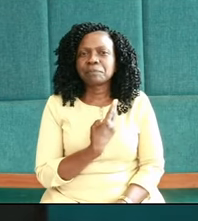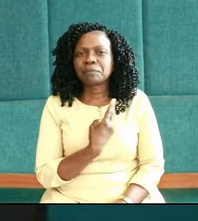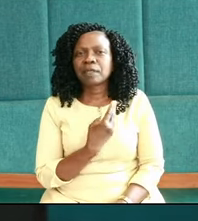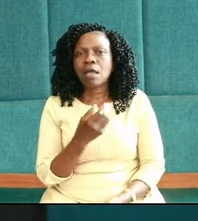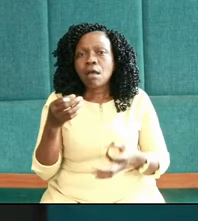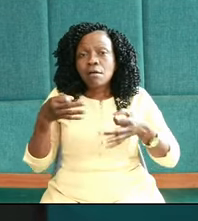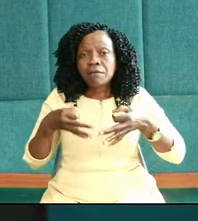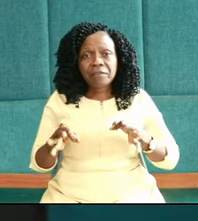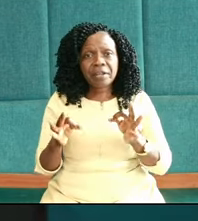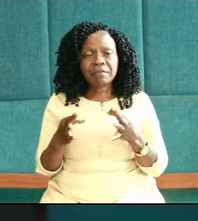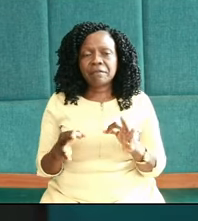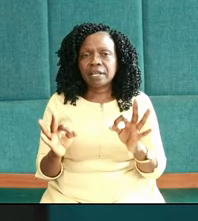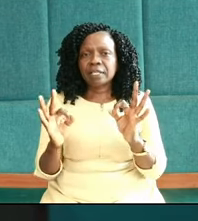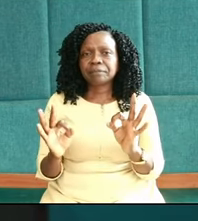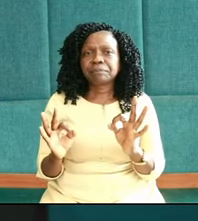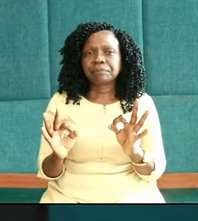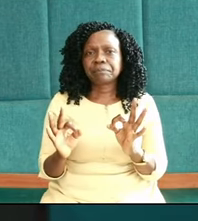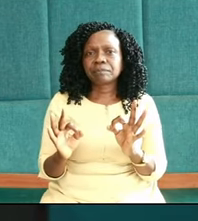freely,